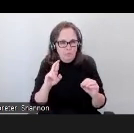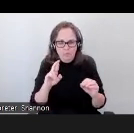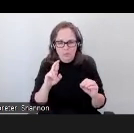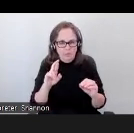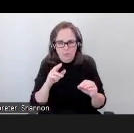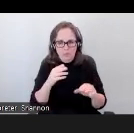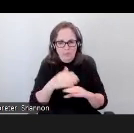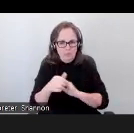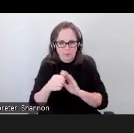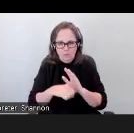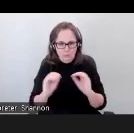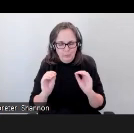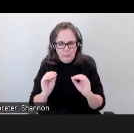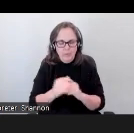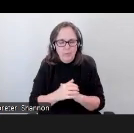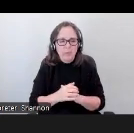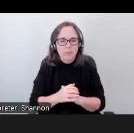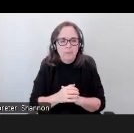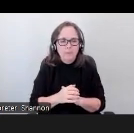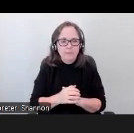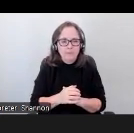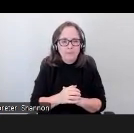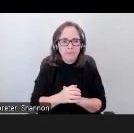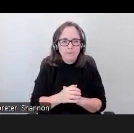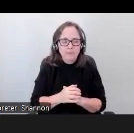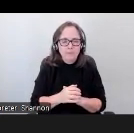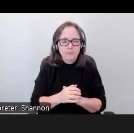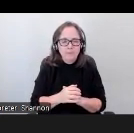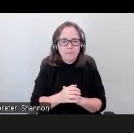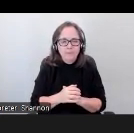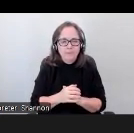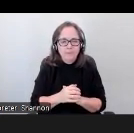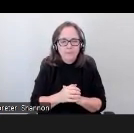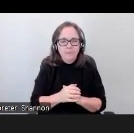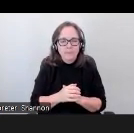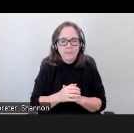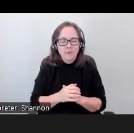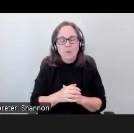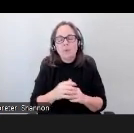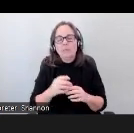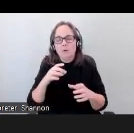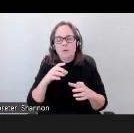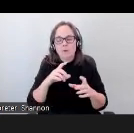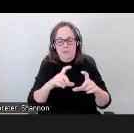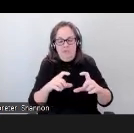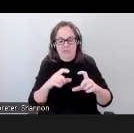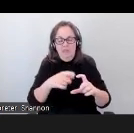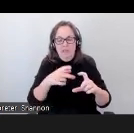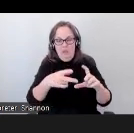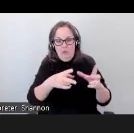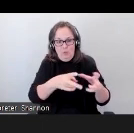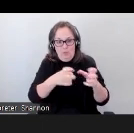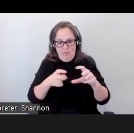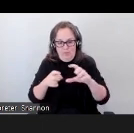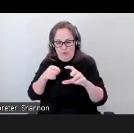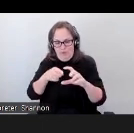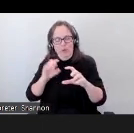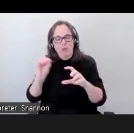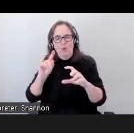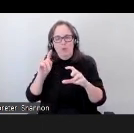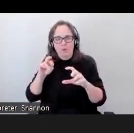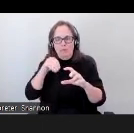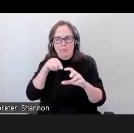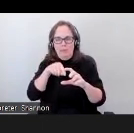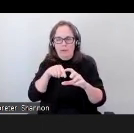pathology. So because they got chemotherapy and radiation therapy, like 60% of those patients